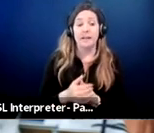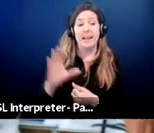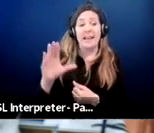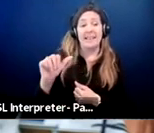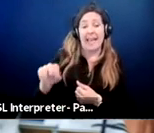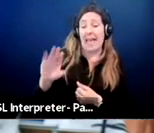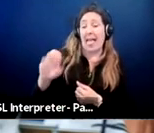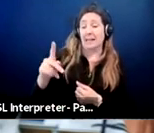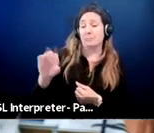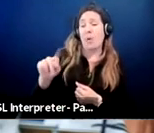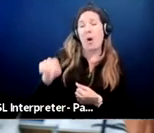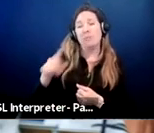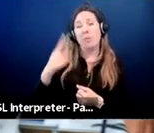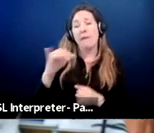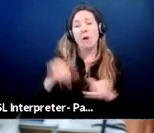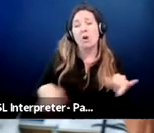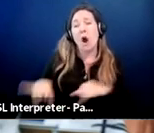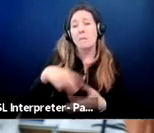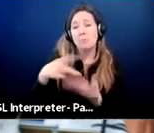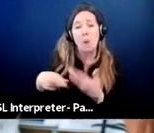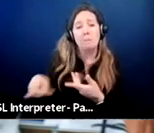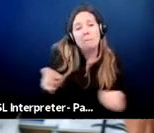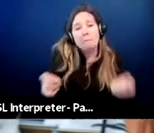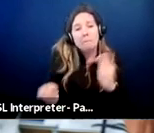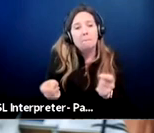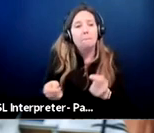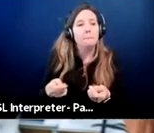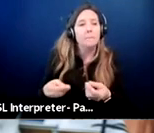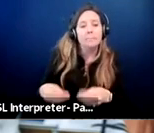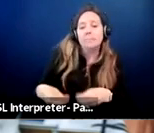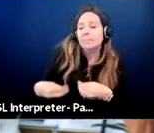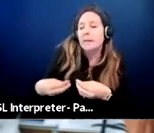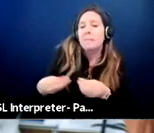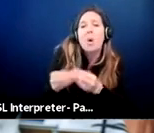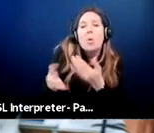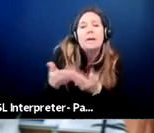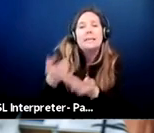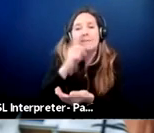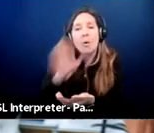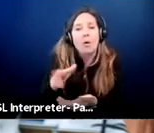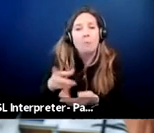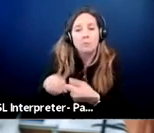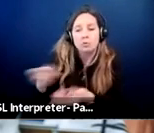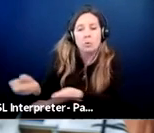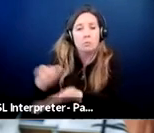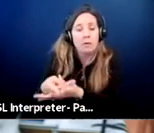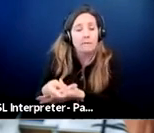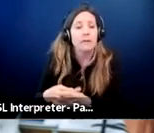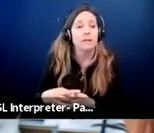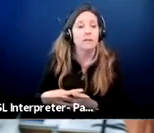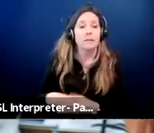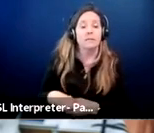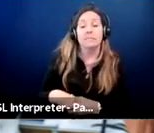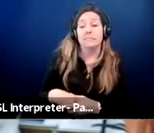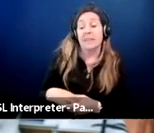Export. They've made their program a little bit easier to navigate and get funding for. Initially, it used to be, for example, you had to be in